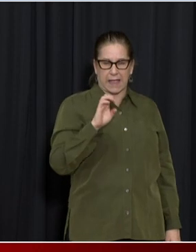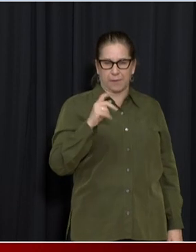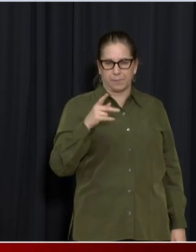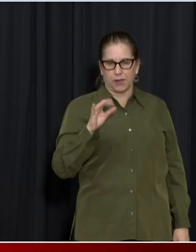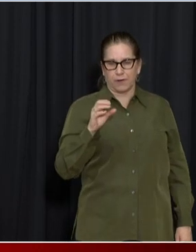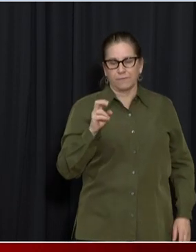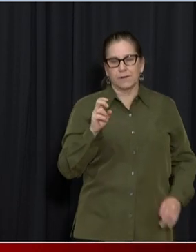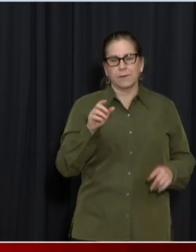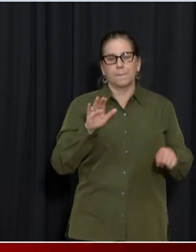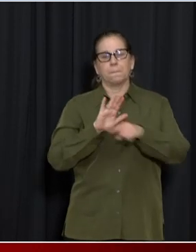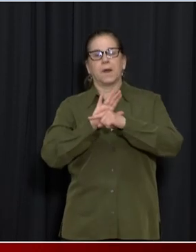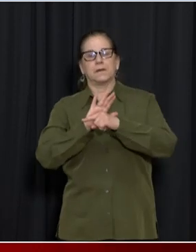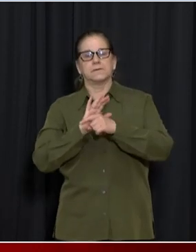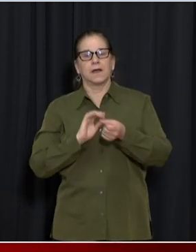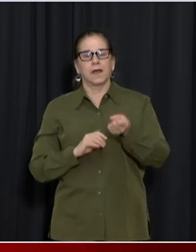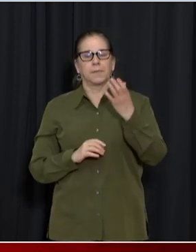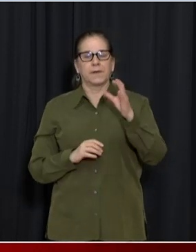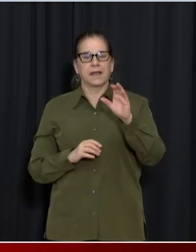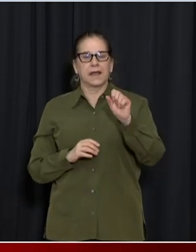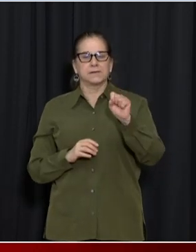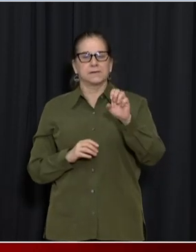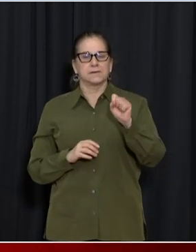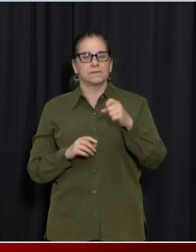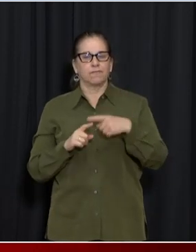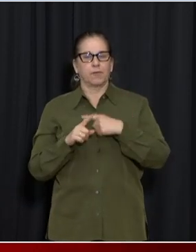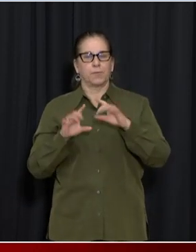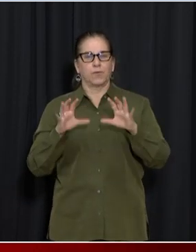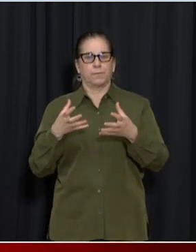you look at the next slide,